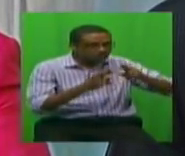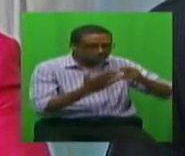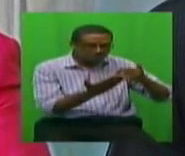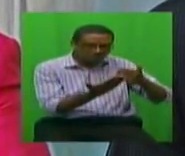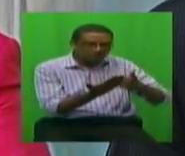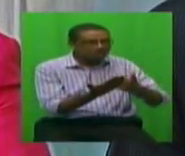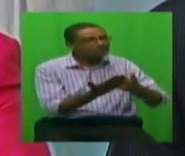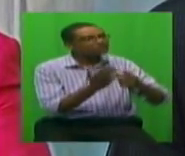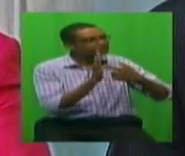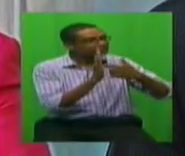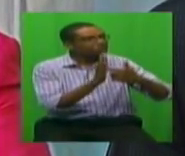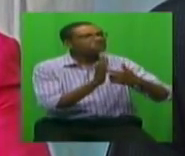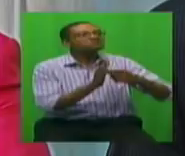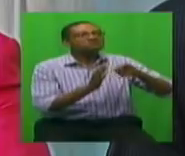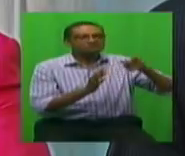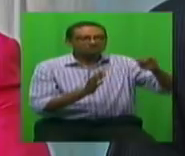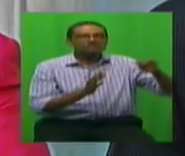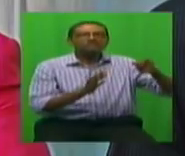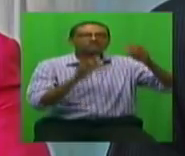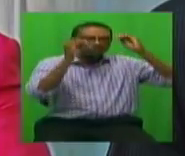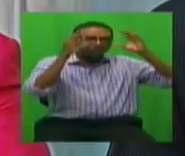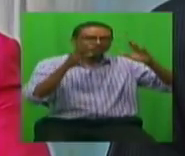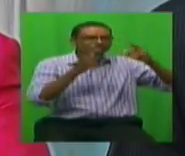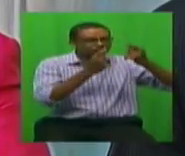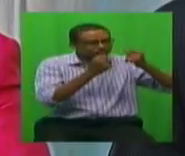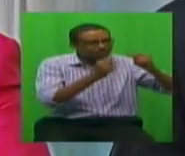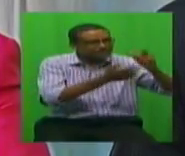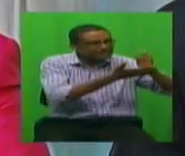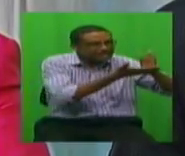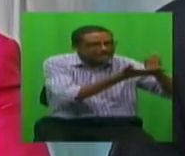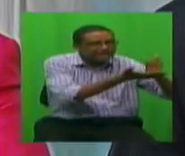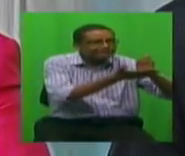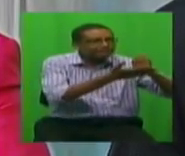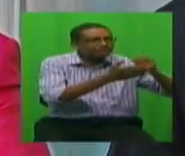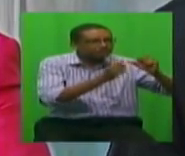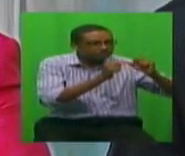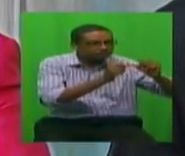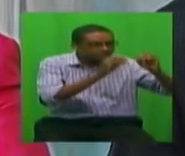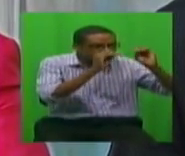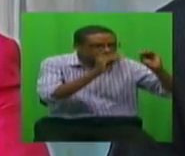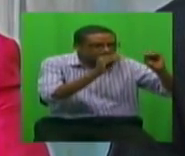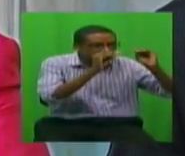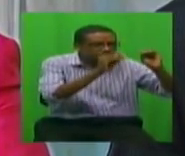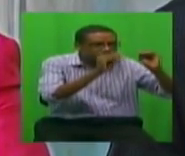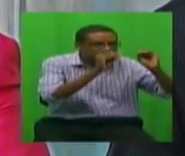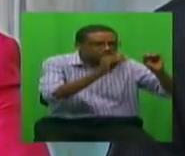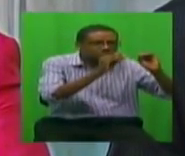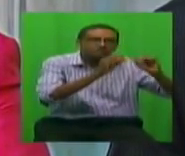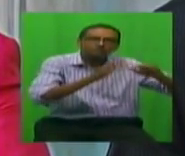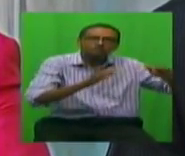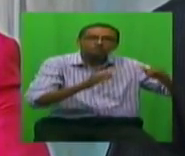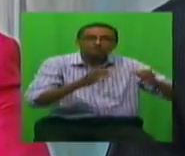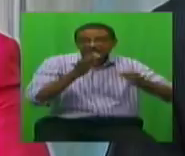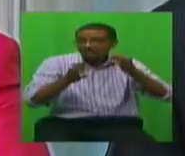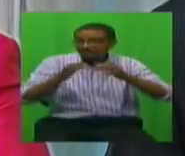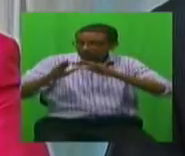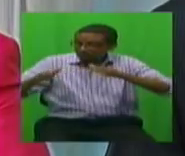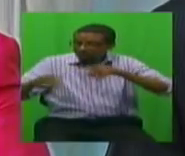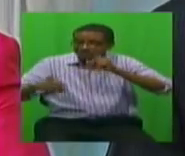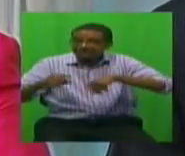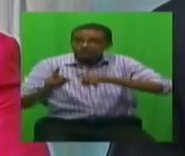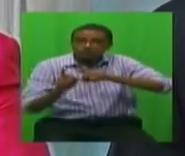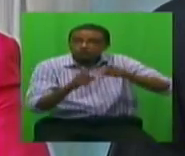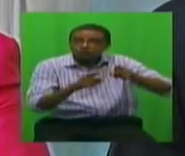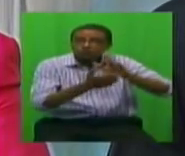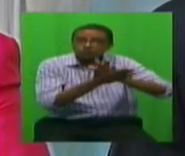everything to ensure that our students are not left behind. In many cases where our students were not able to attend school because